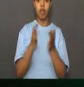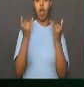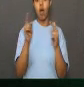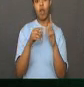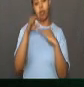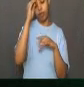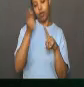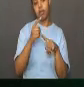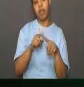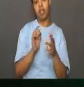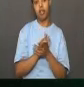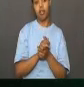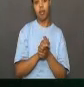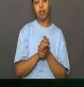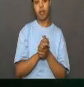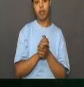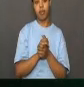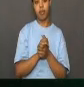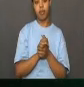Let's get back to our lesson.